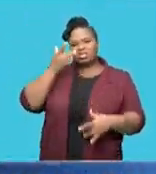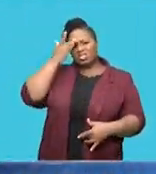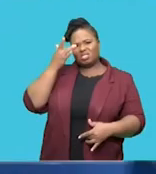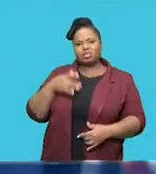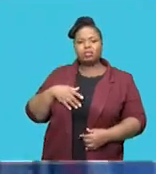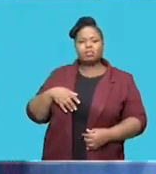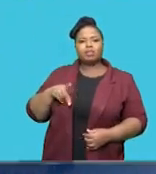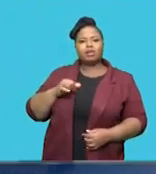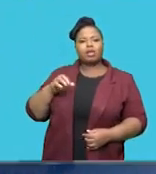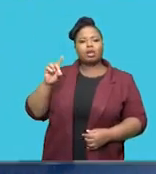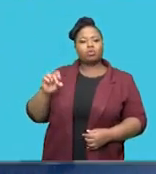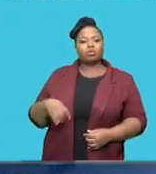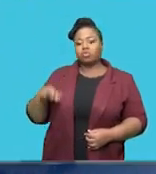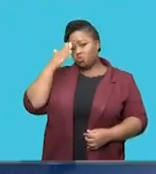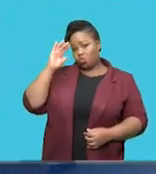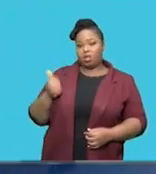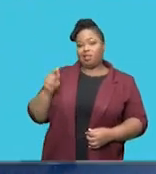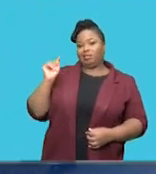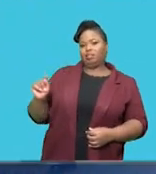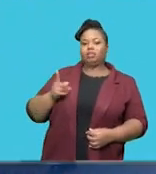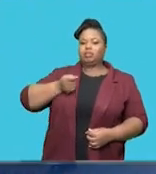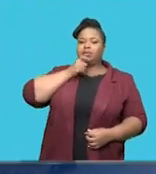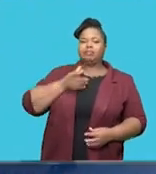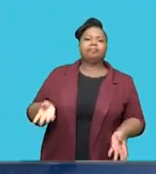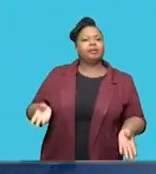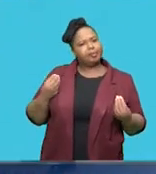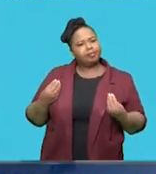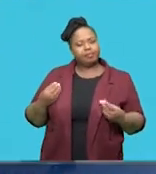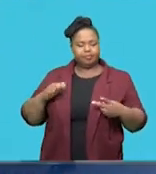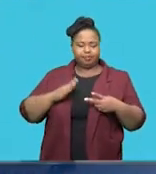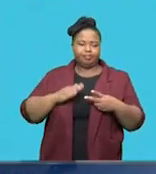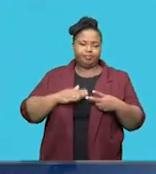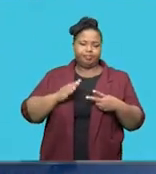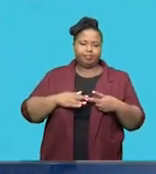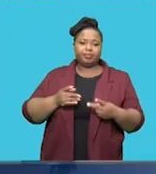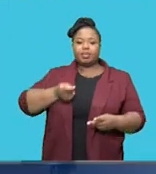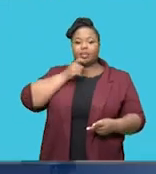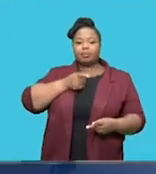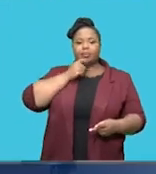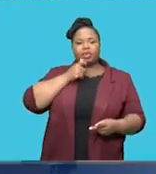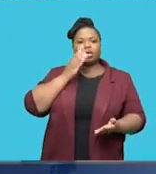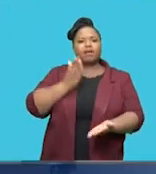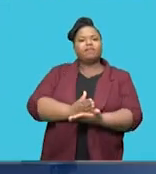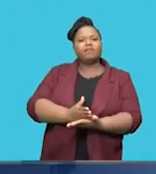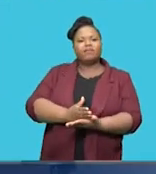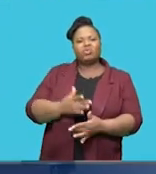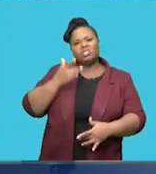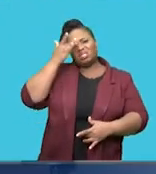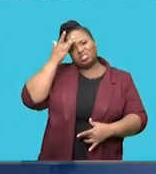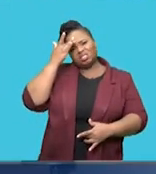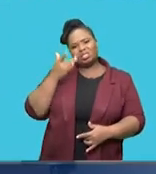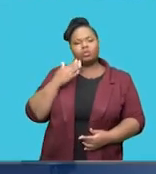is iphanado. So kuzigiyazi ukuthi iphanado uyozoyithola laphayana. The second issue is that amapilisi ayahafula. We are lapha ugula.